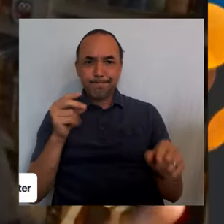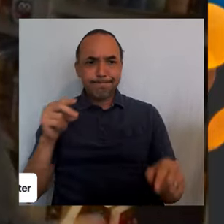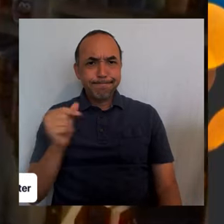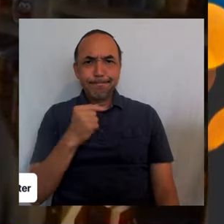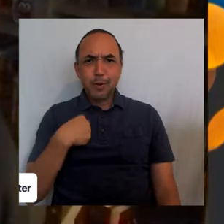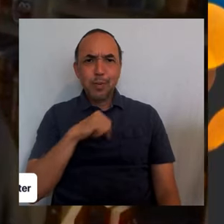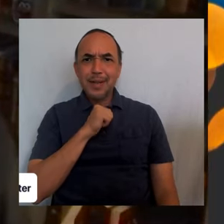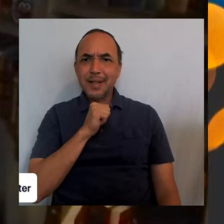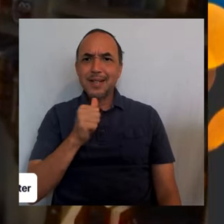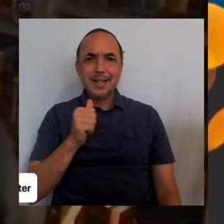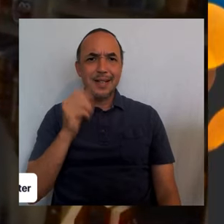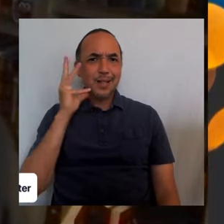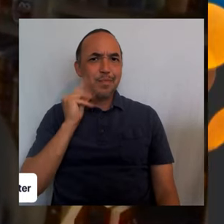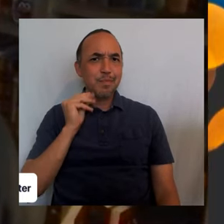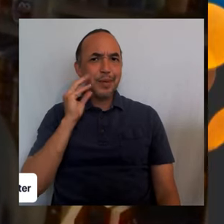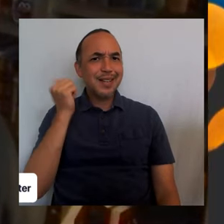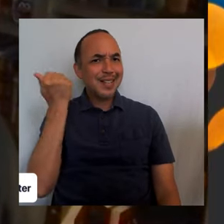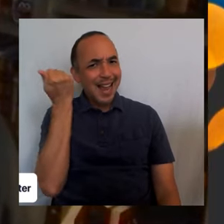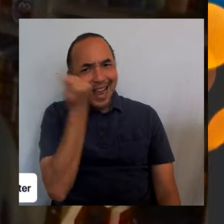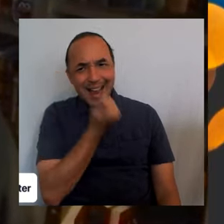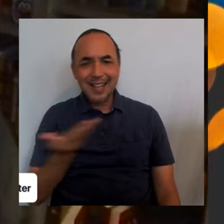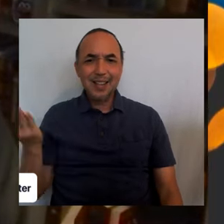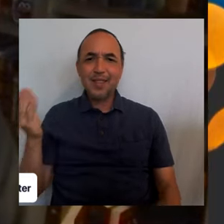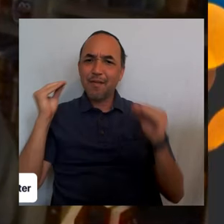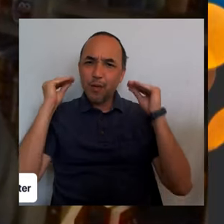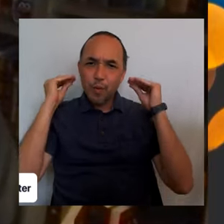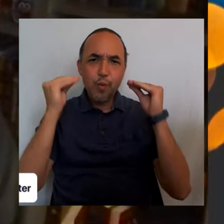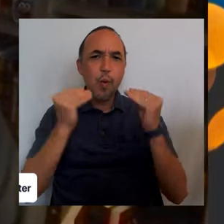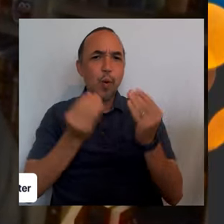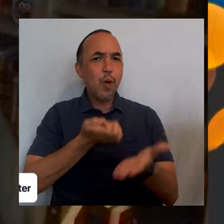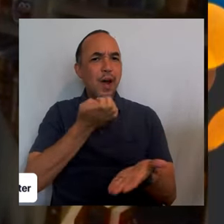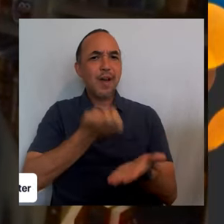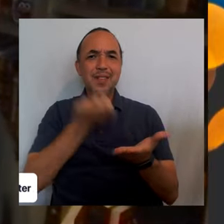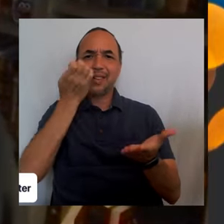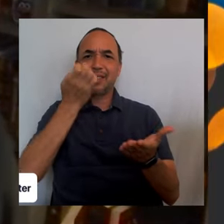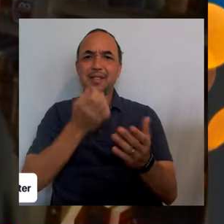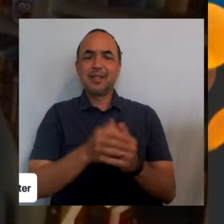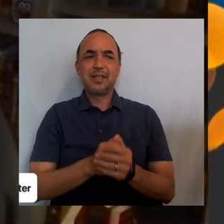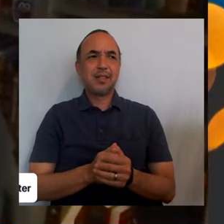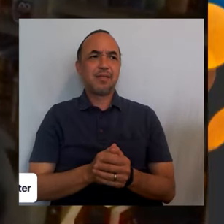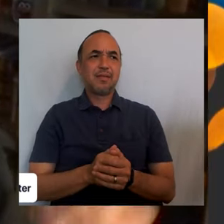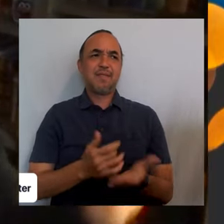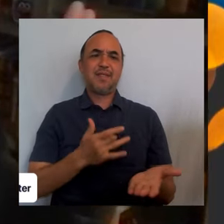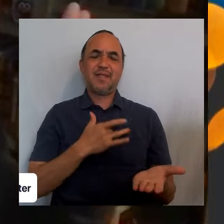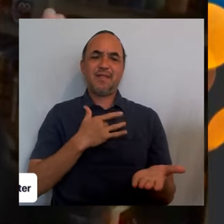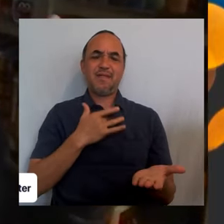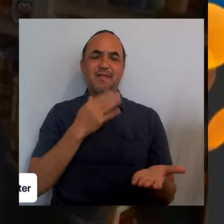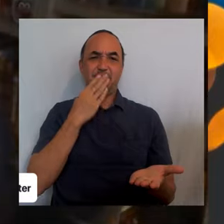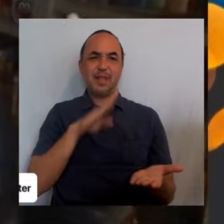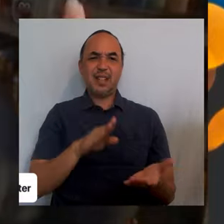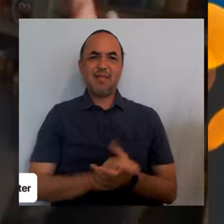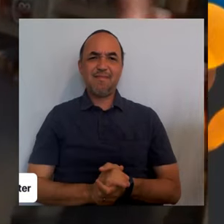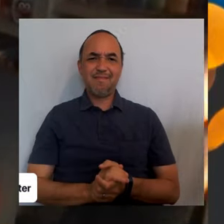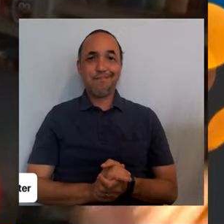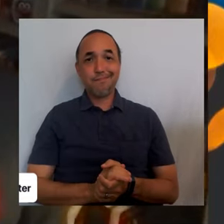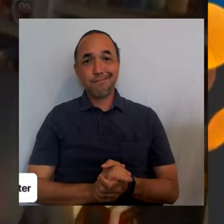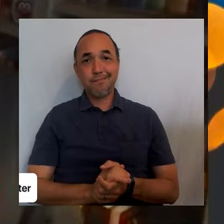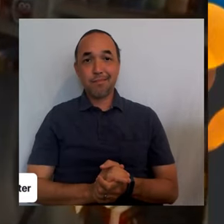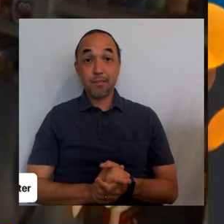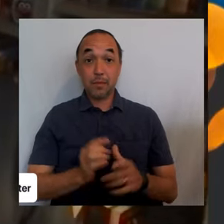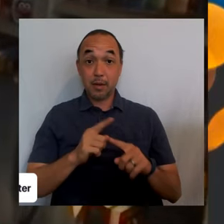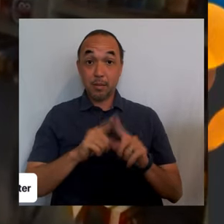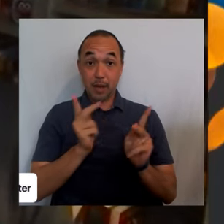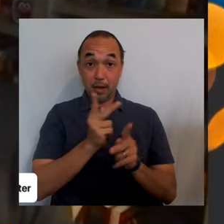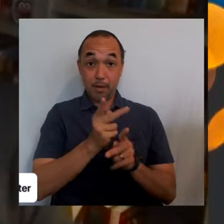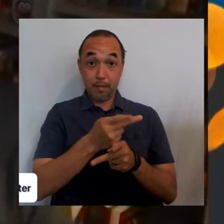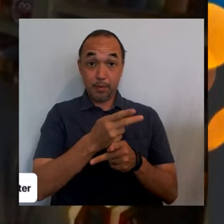or really get any evidence at all, and we felt pretty terrible about that. But the production